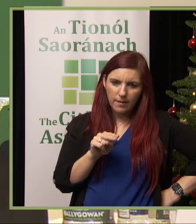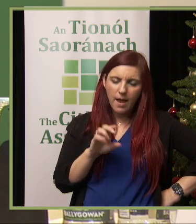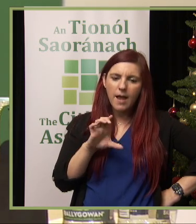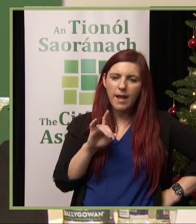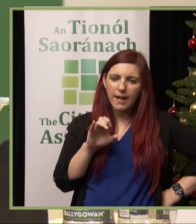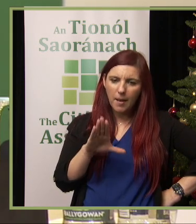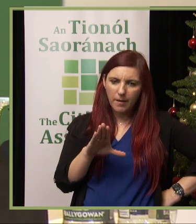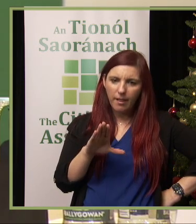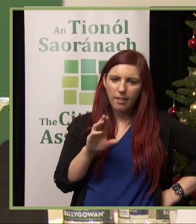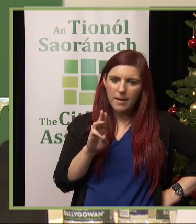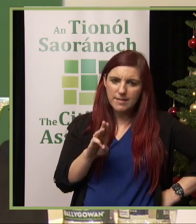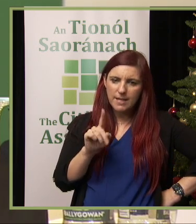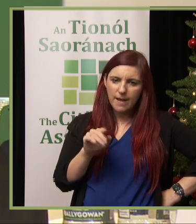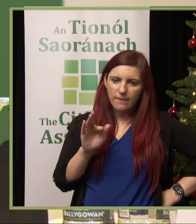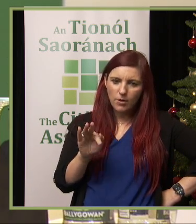pesticides and fertilisers